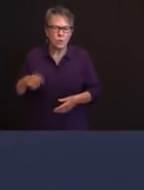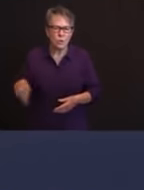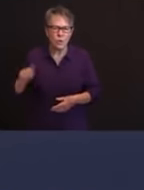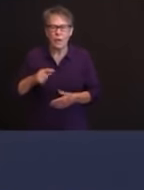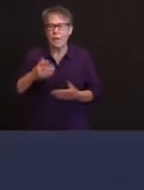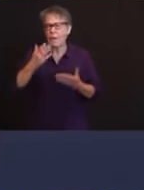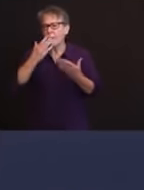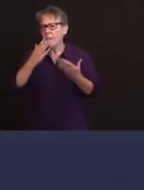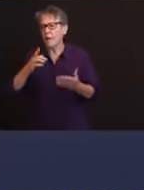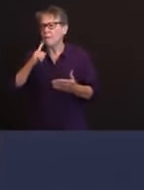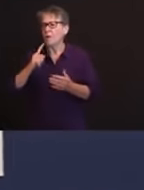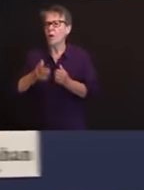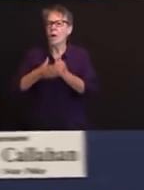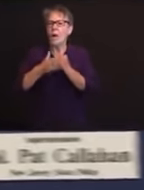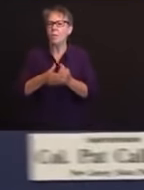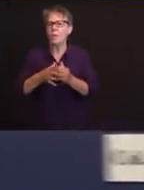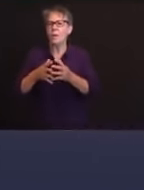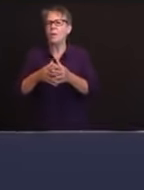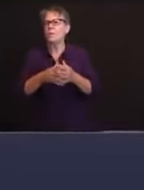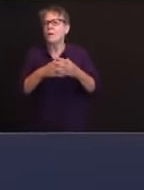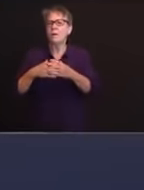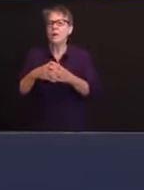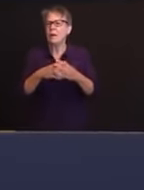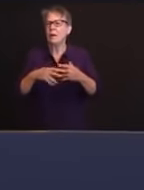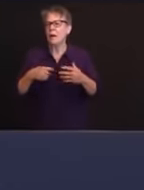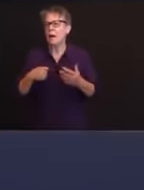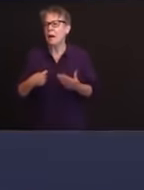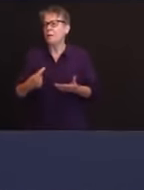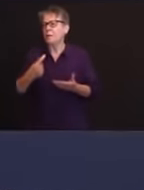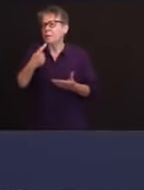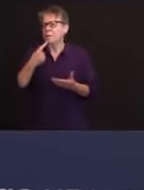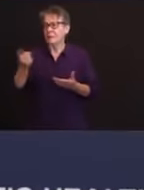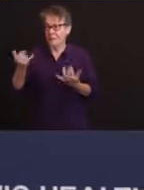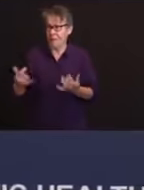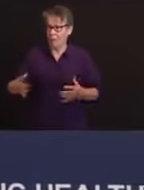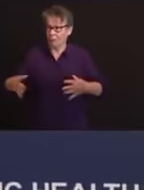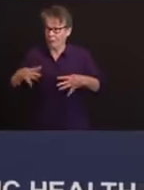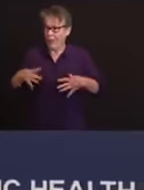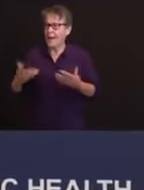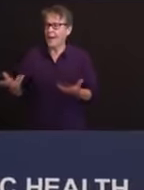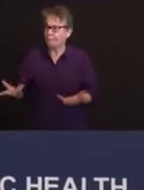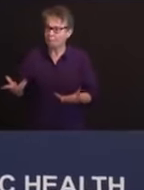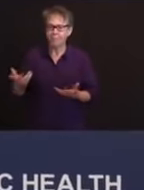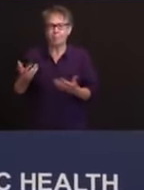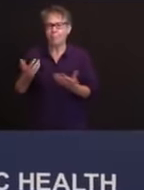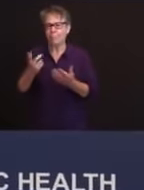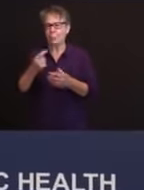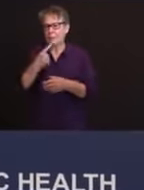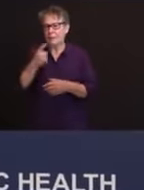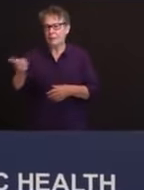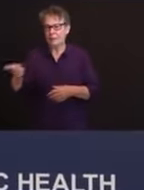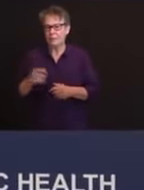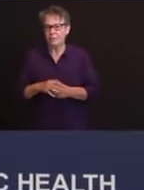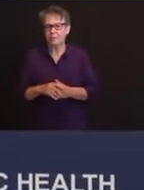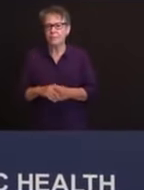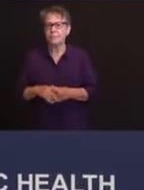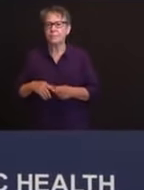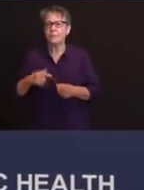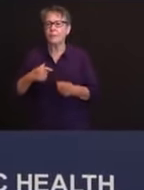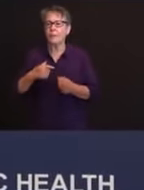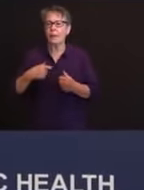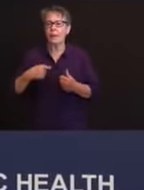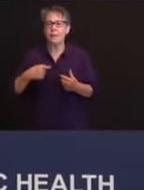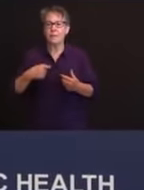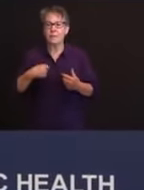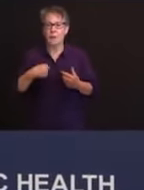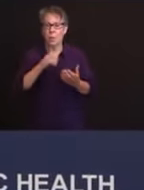Gov. All I can say on that last point is amen. Tammy and I were with him and had extensive, as we do every 9/11